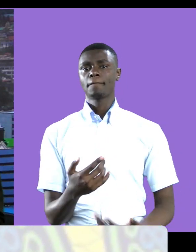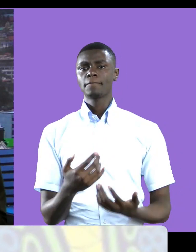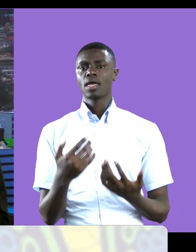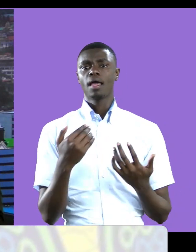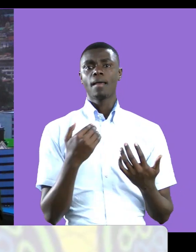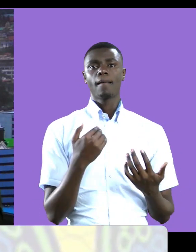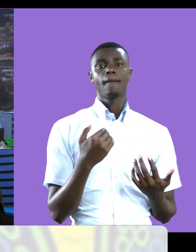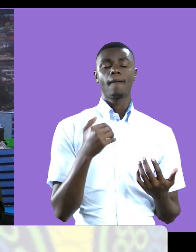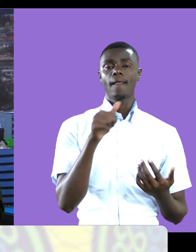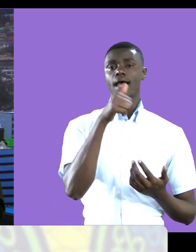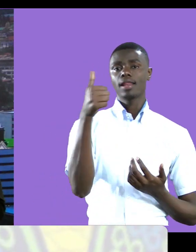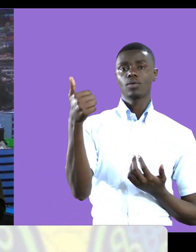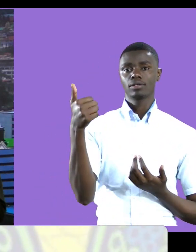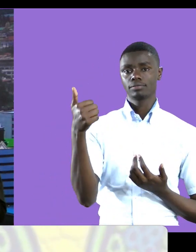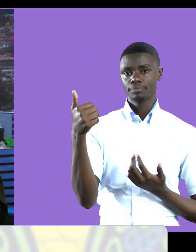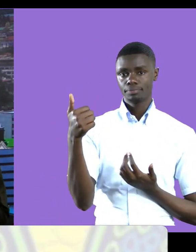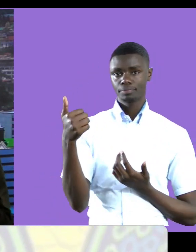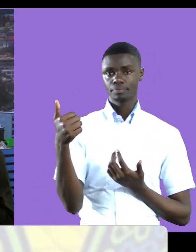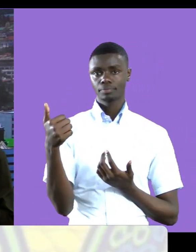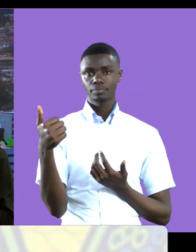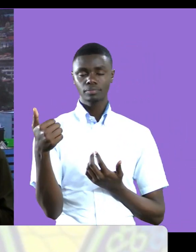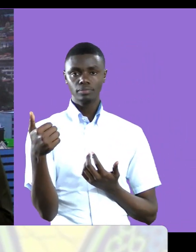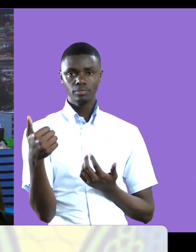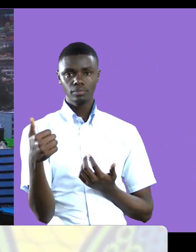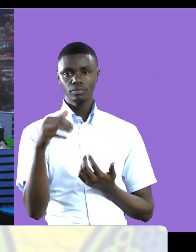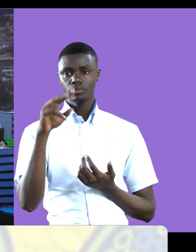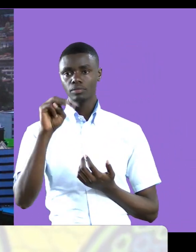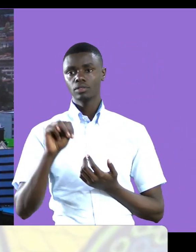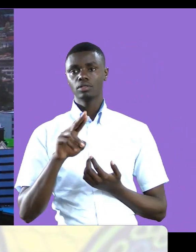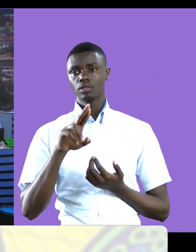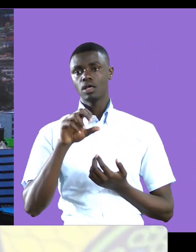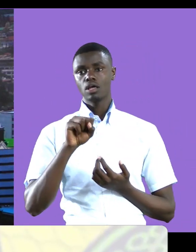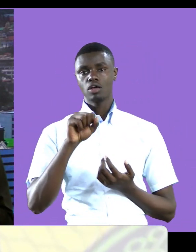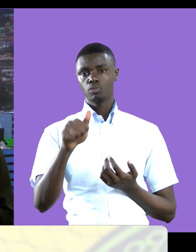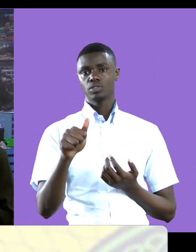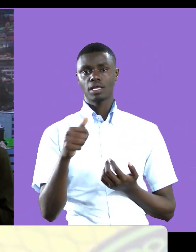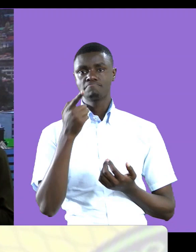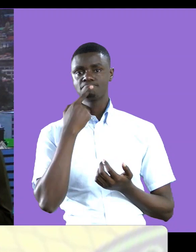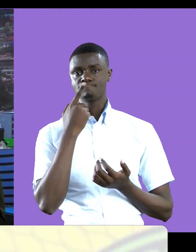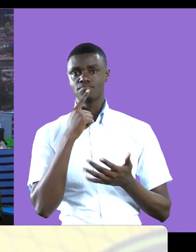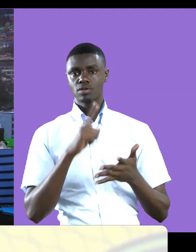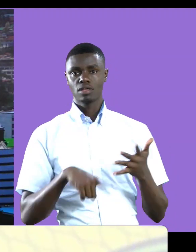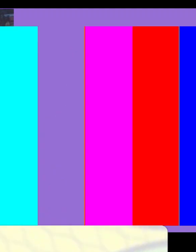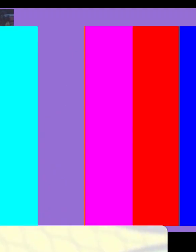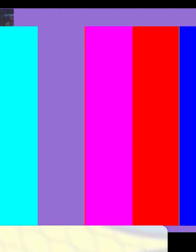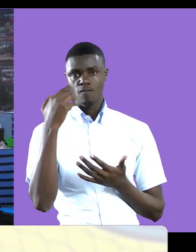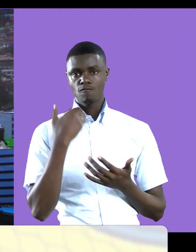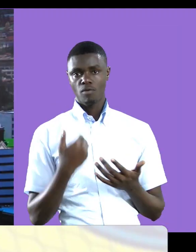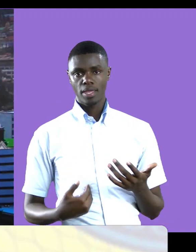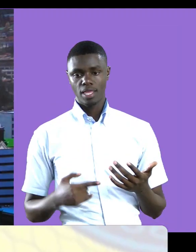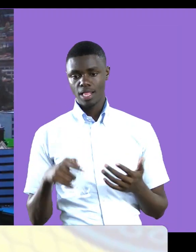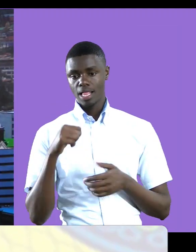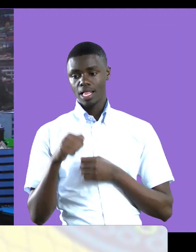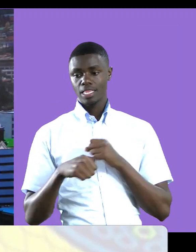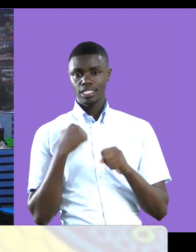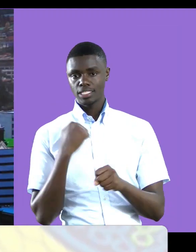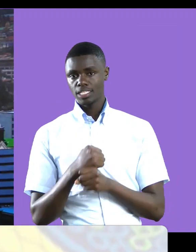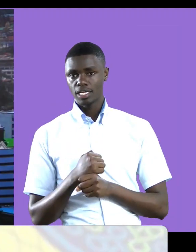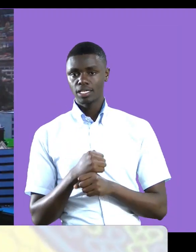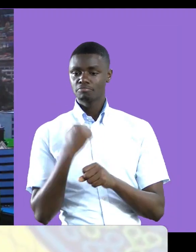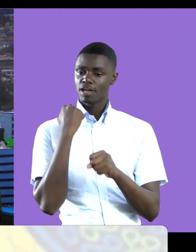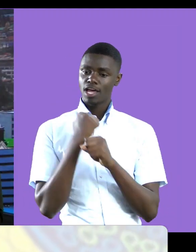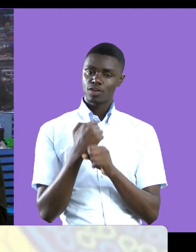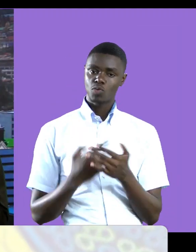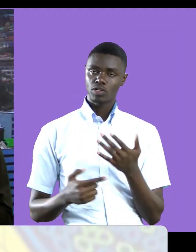kwanza anaitua Moses. Musa. Sami chapia. For me, this year, all I can do is thank